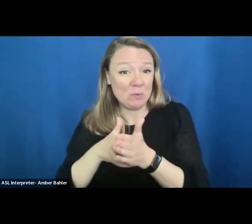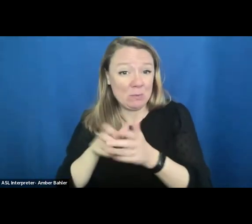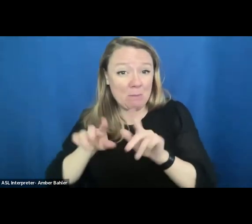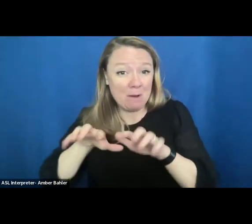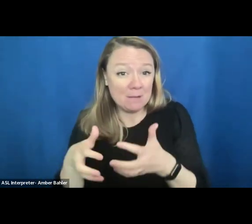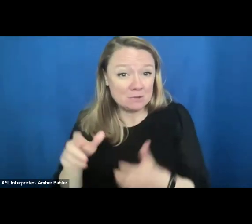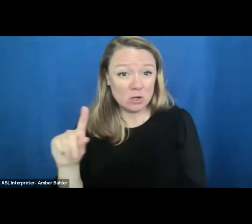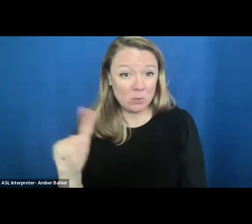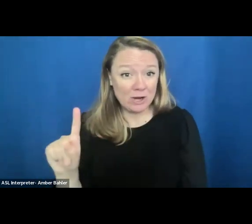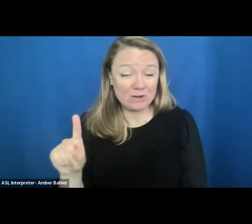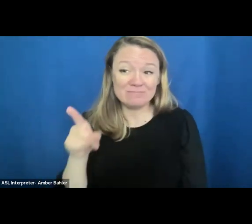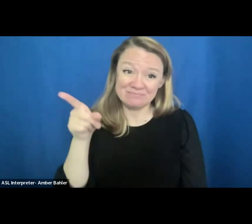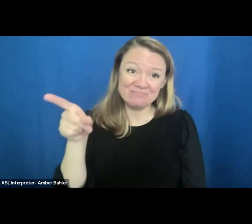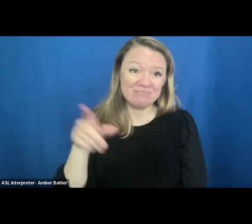see